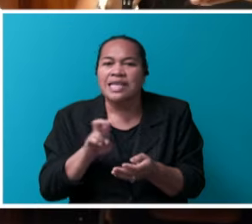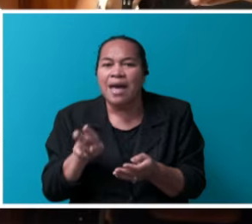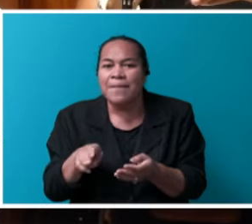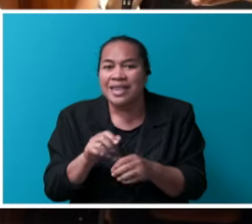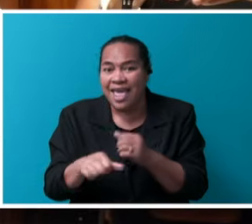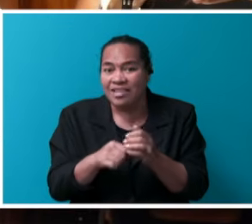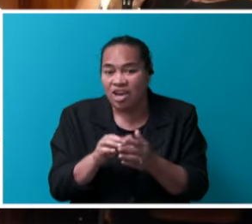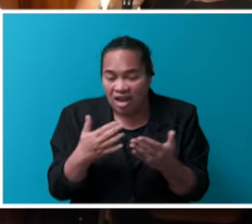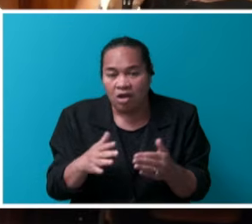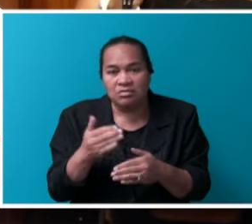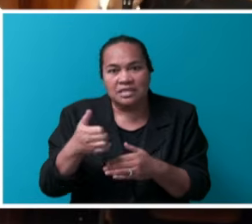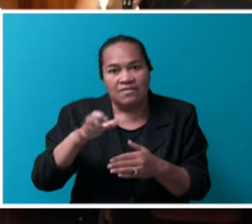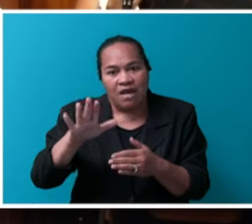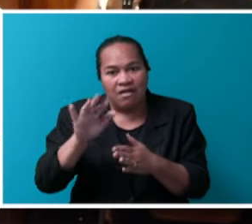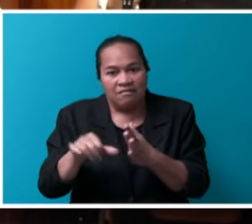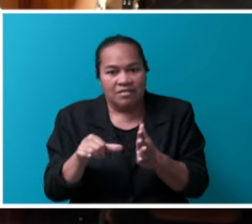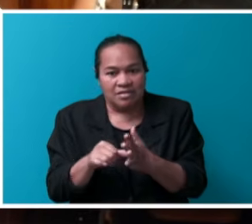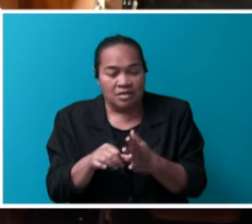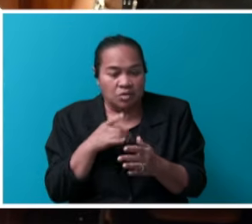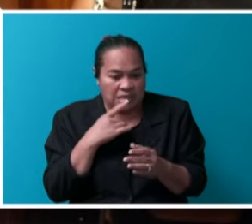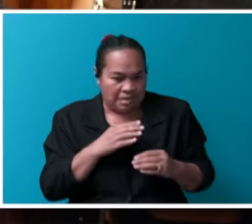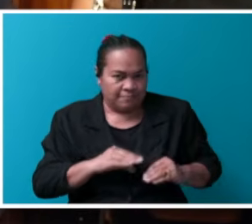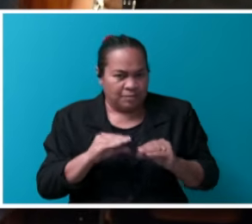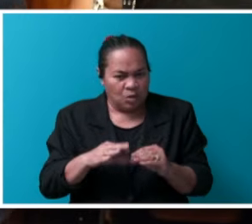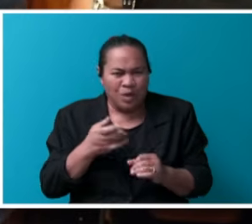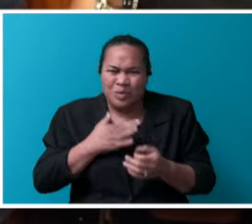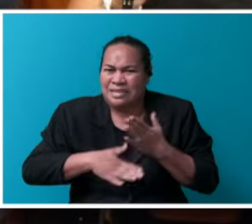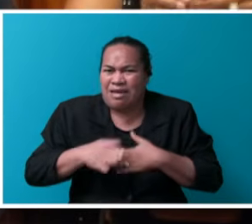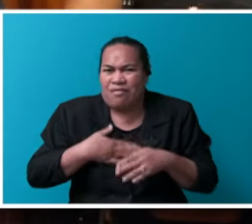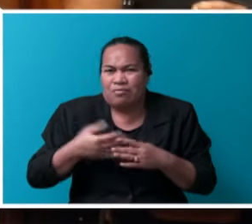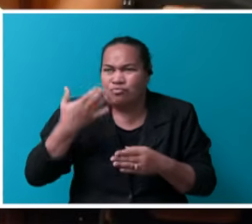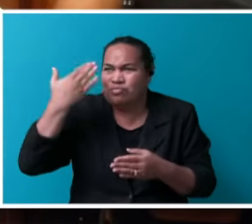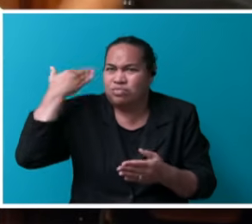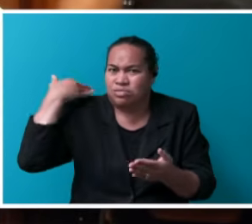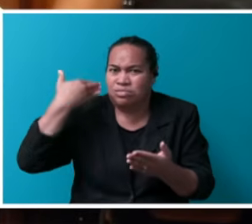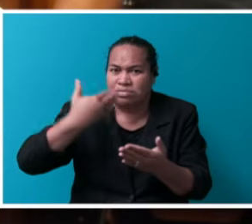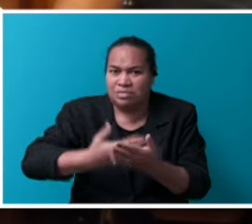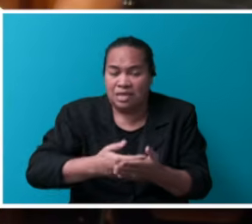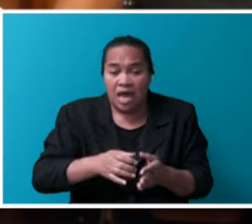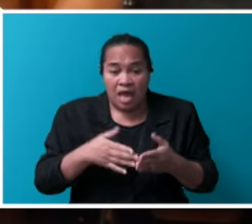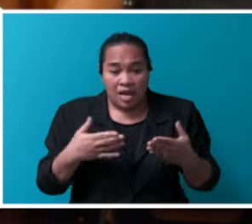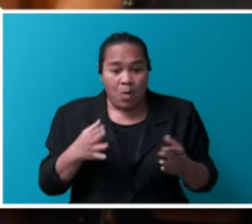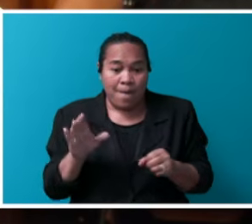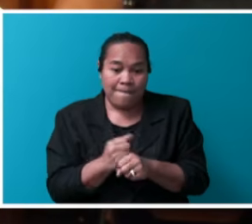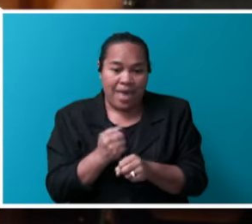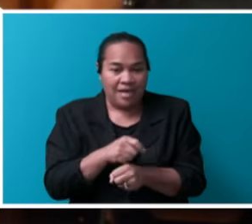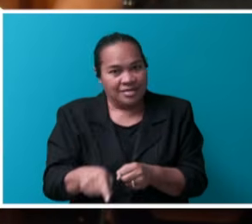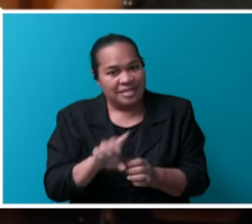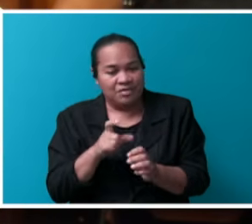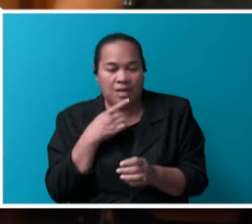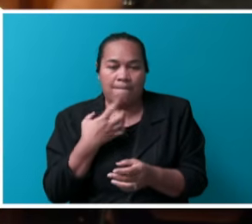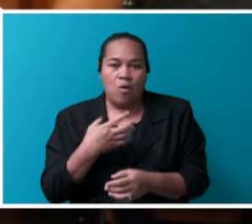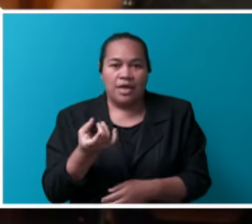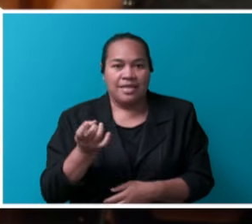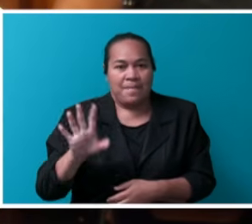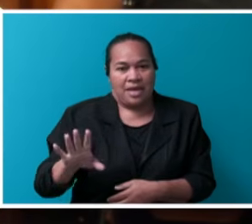invested in the training and capacity of our civil servants who had suffered from underinvestment over the years. We've made the civil service more independent and